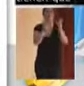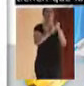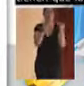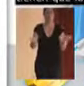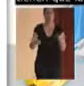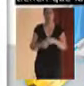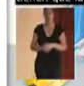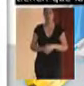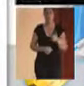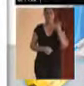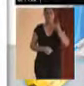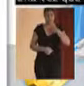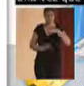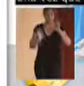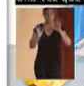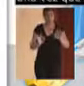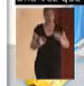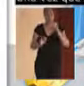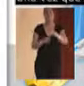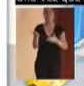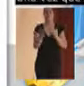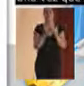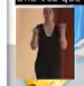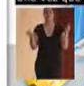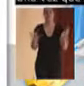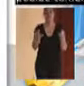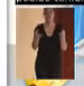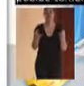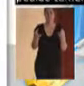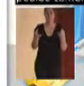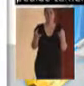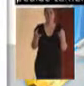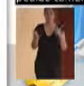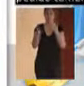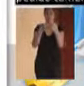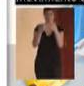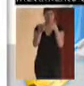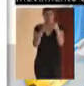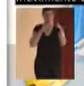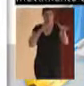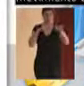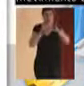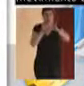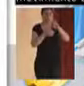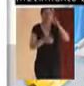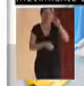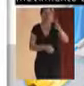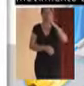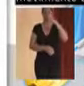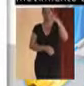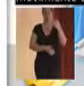identify them. After that, we have asked them to coordinate the